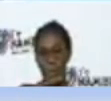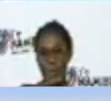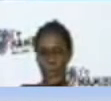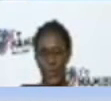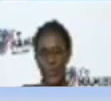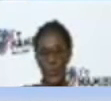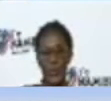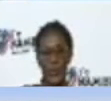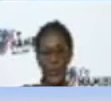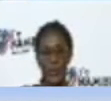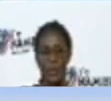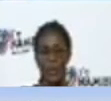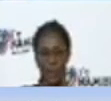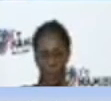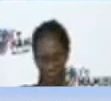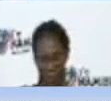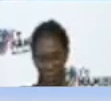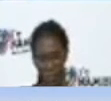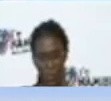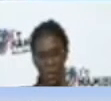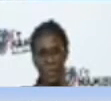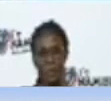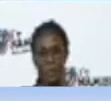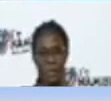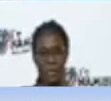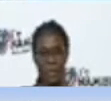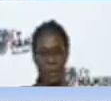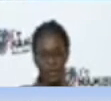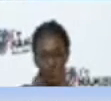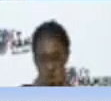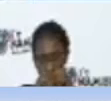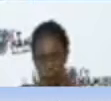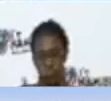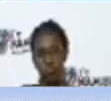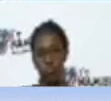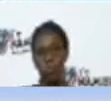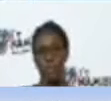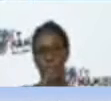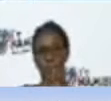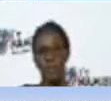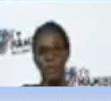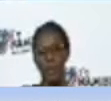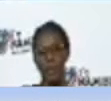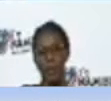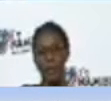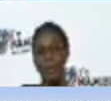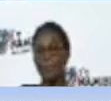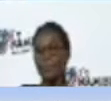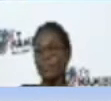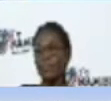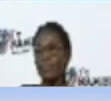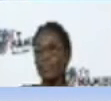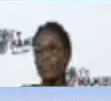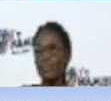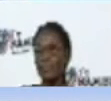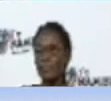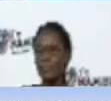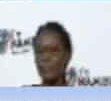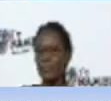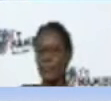I am delighted to officially announce that Namibia will be hosting the